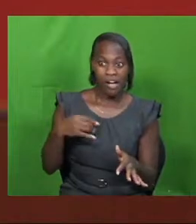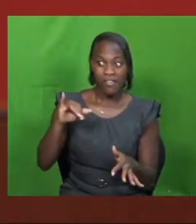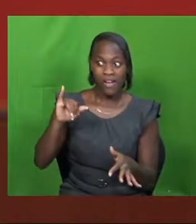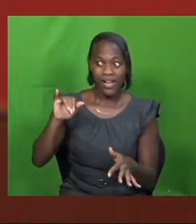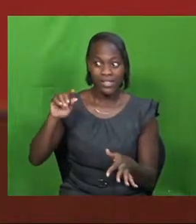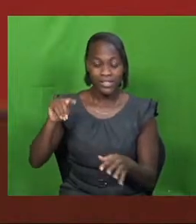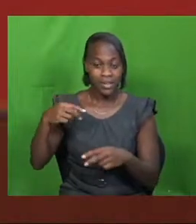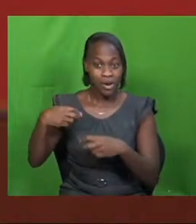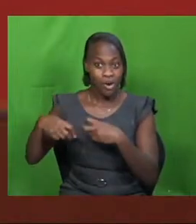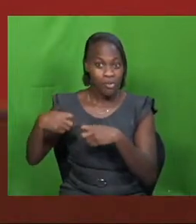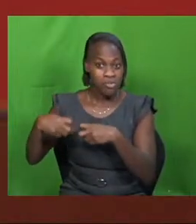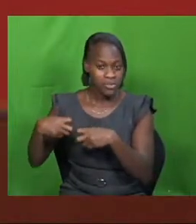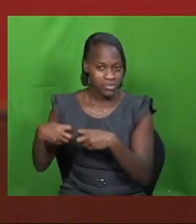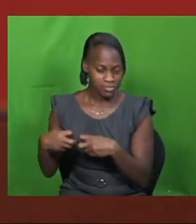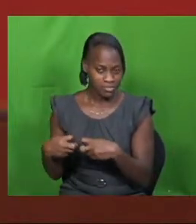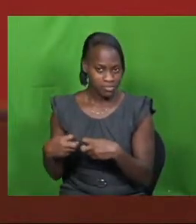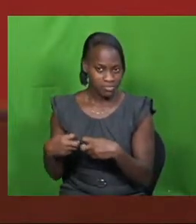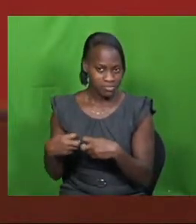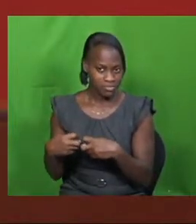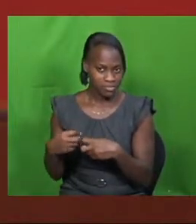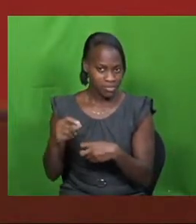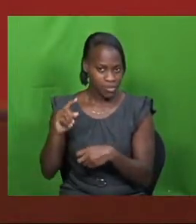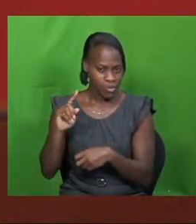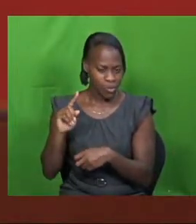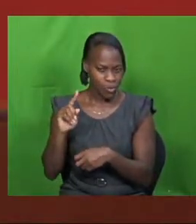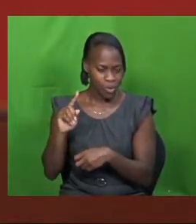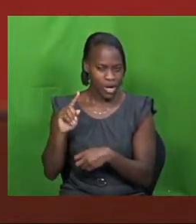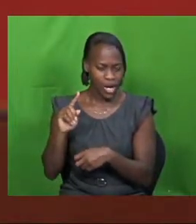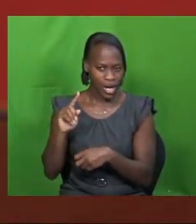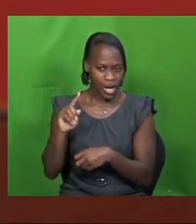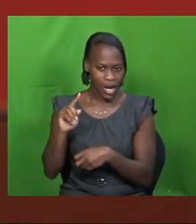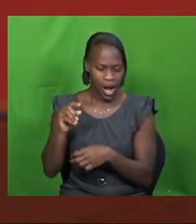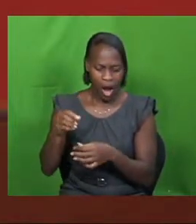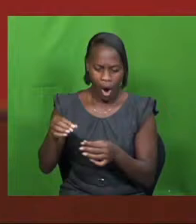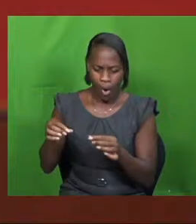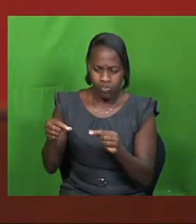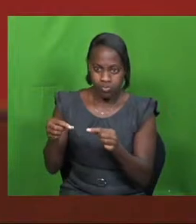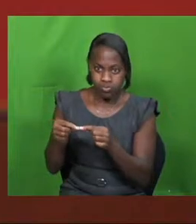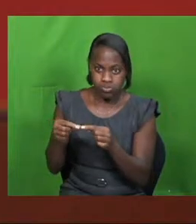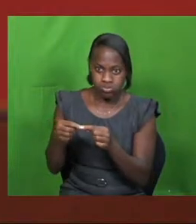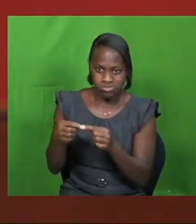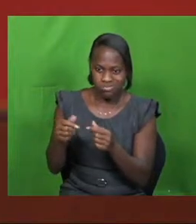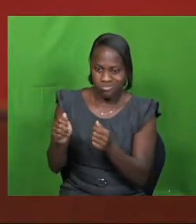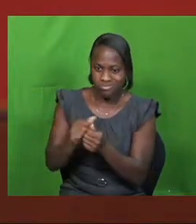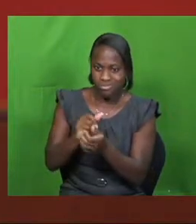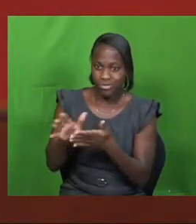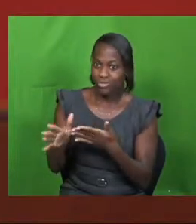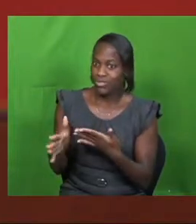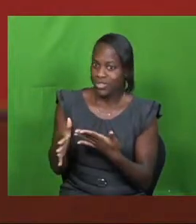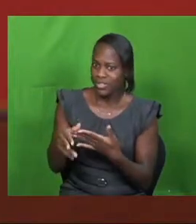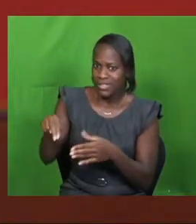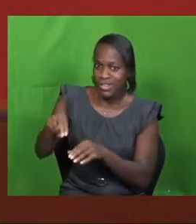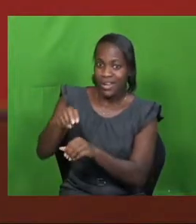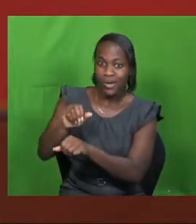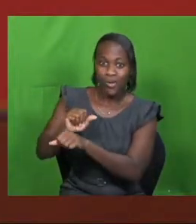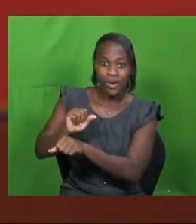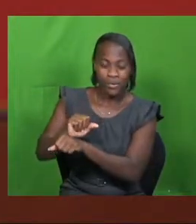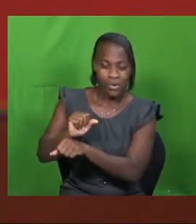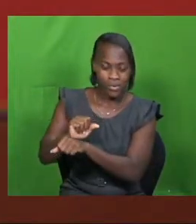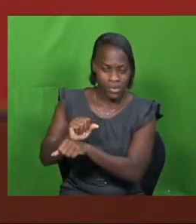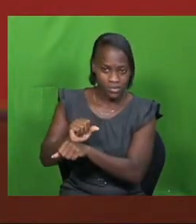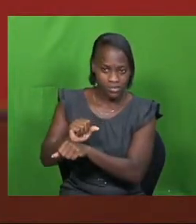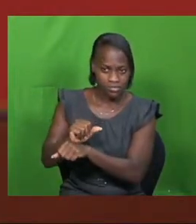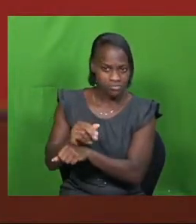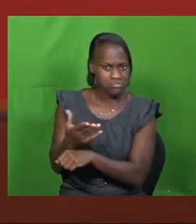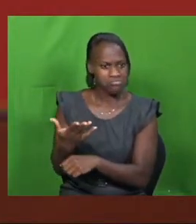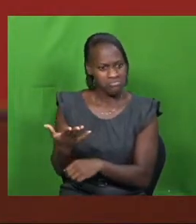chamber. One of the fuses, I'm told, was blown, and they had to work on it. And so even